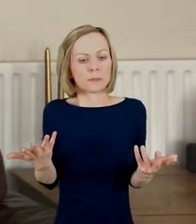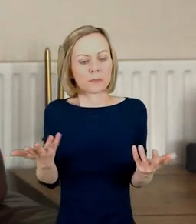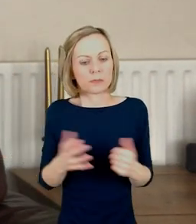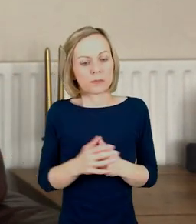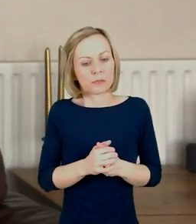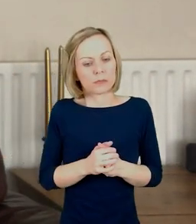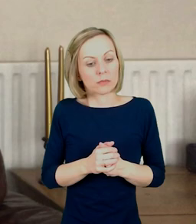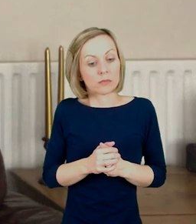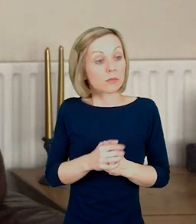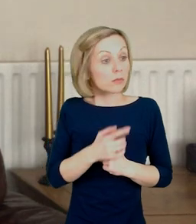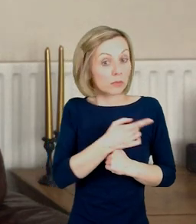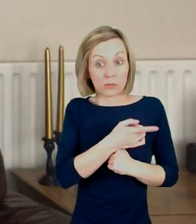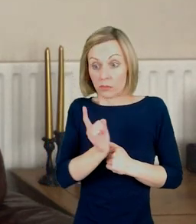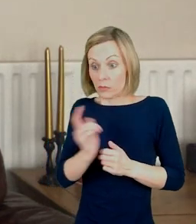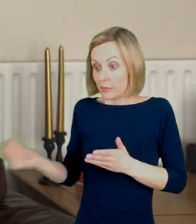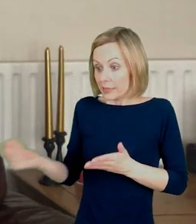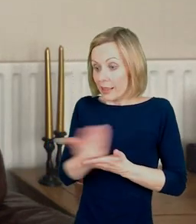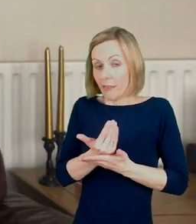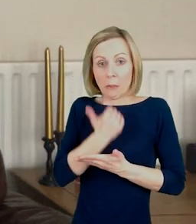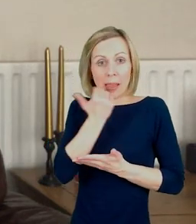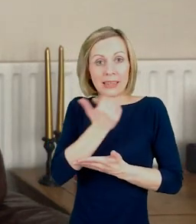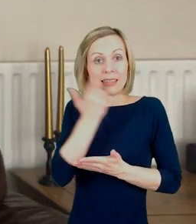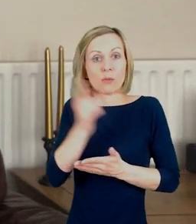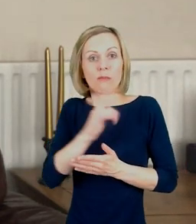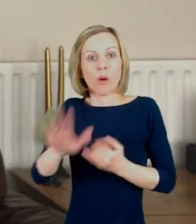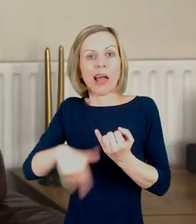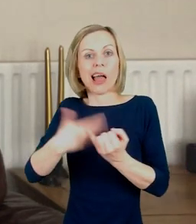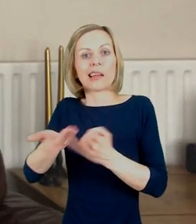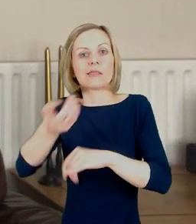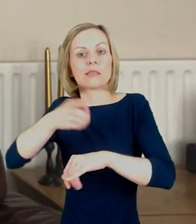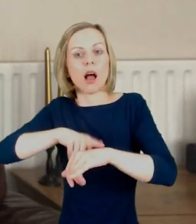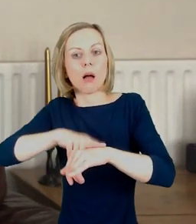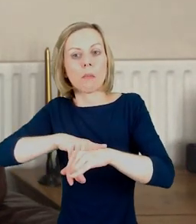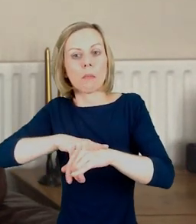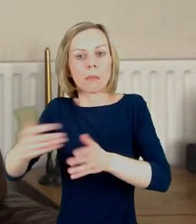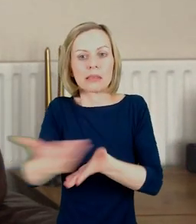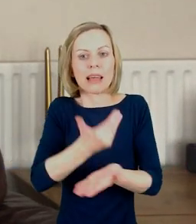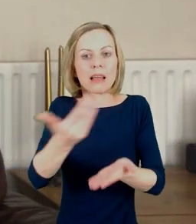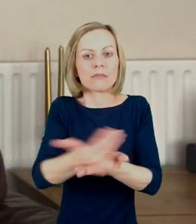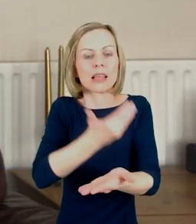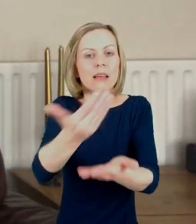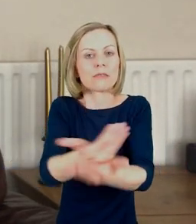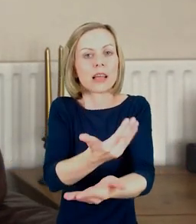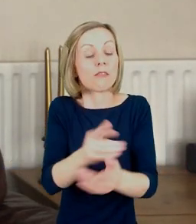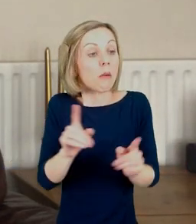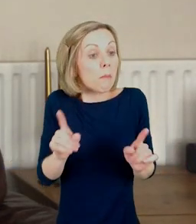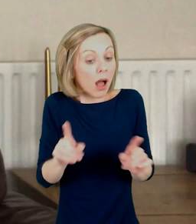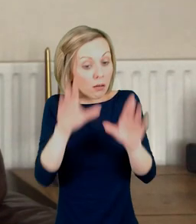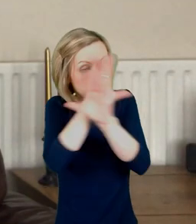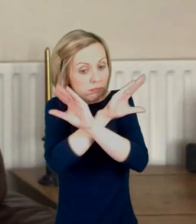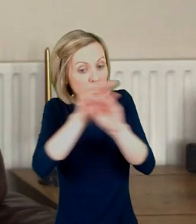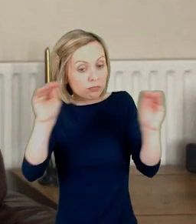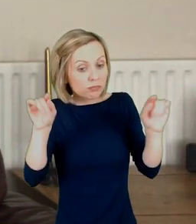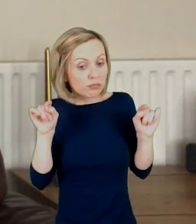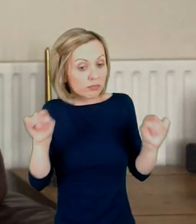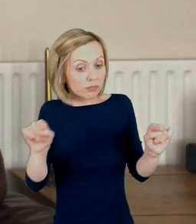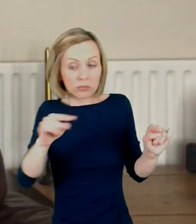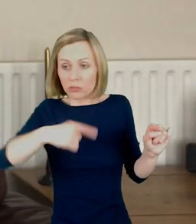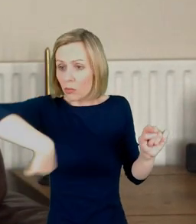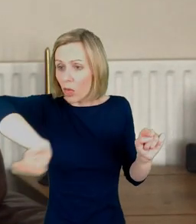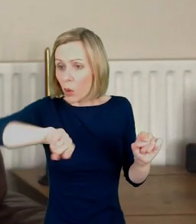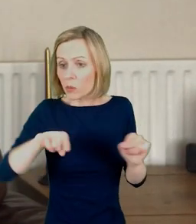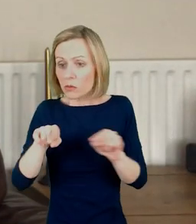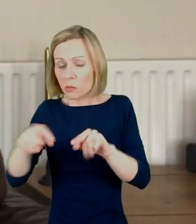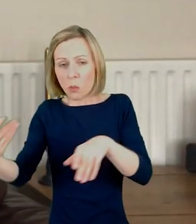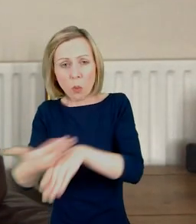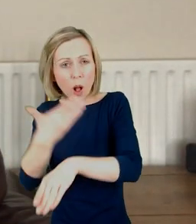You have laid up treasure for the last days. Listen! The wages of the labourers who mowed your